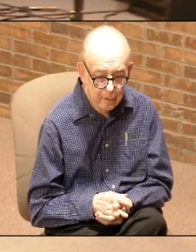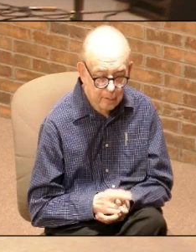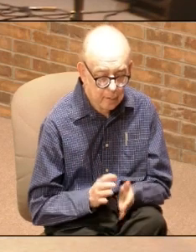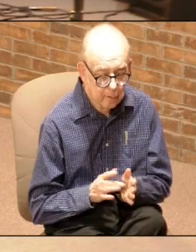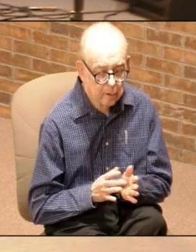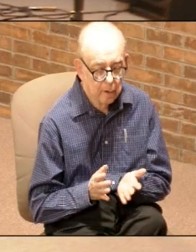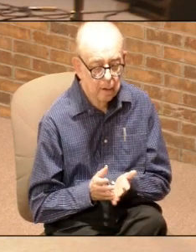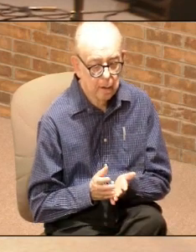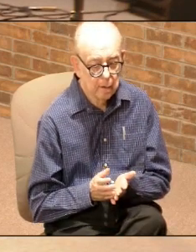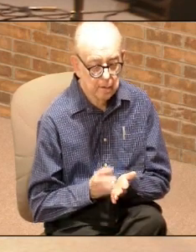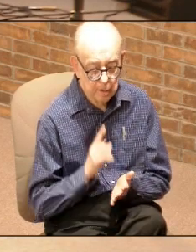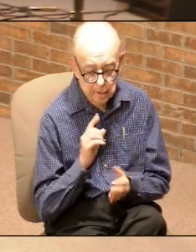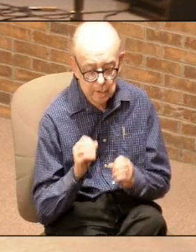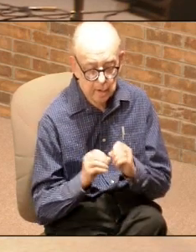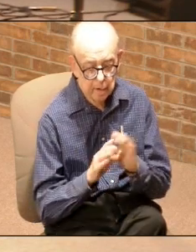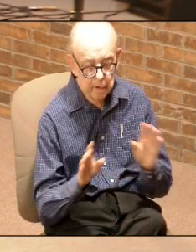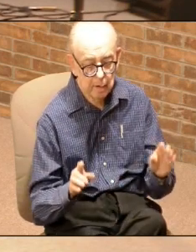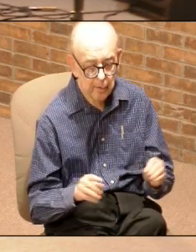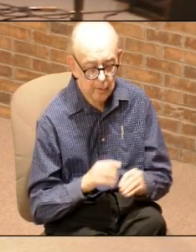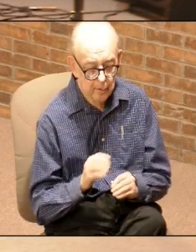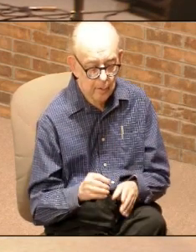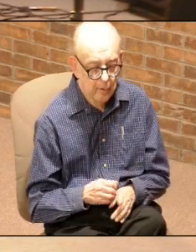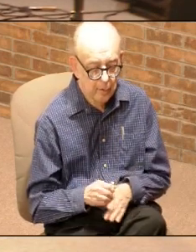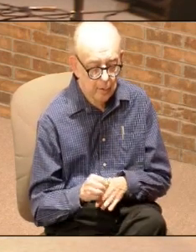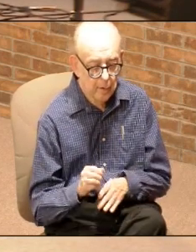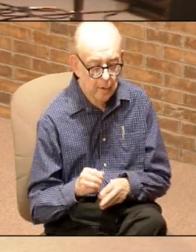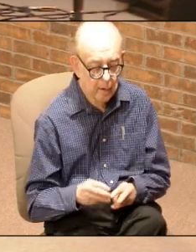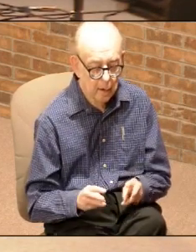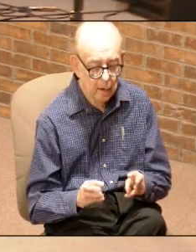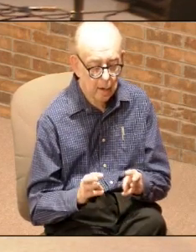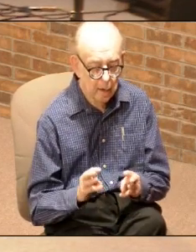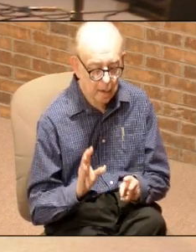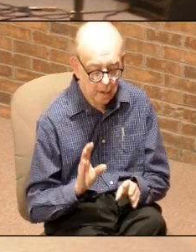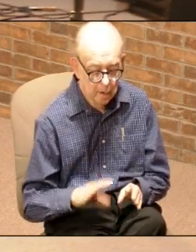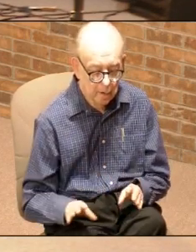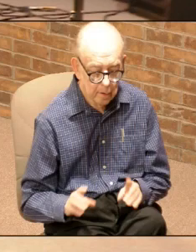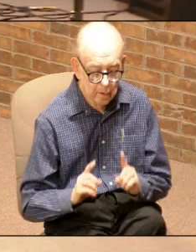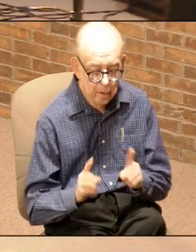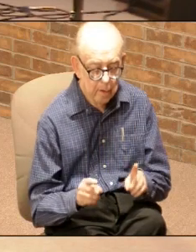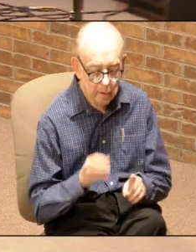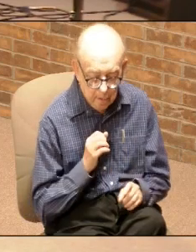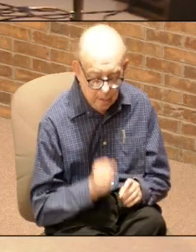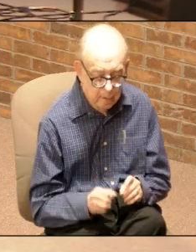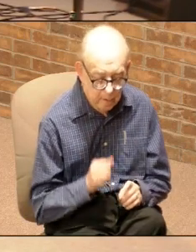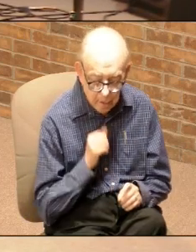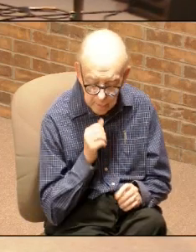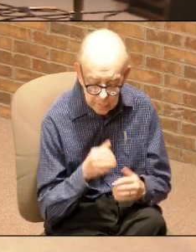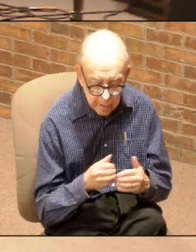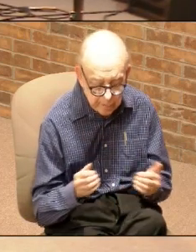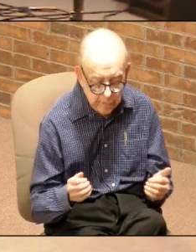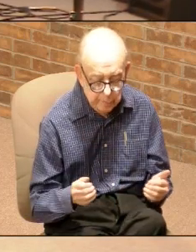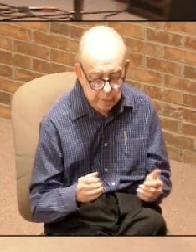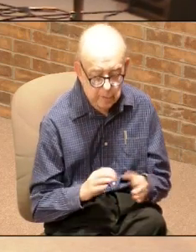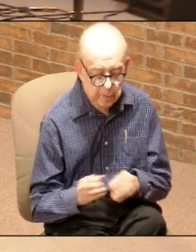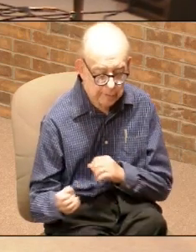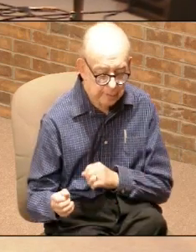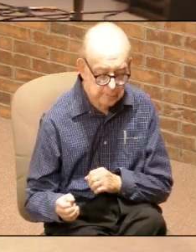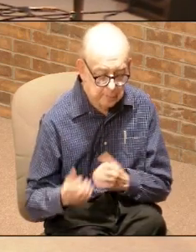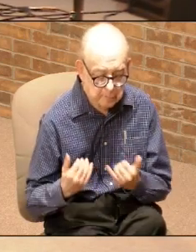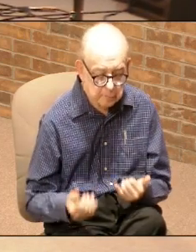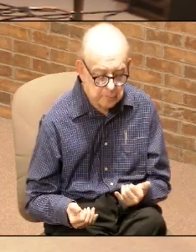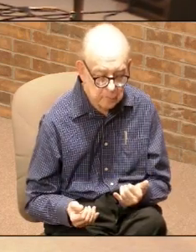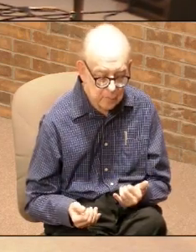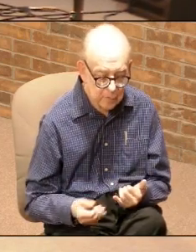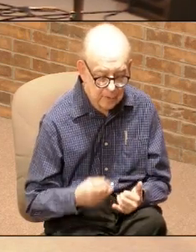The Bible was very plain about train up a child in the way that the child should go, and when the child is old, it will not depart. Now I've